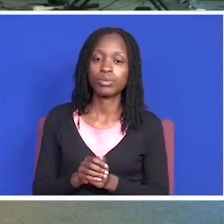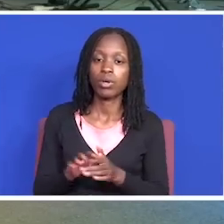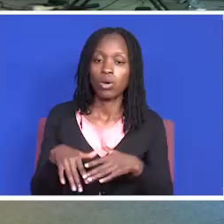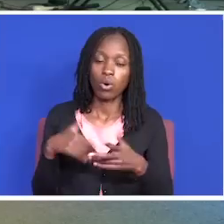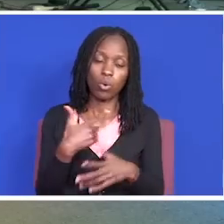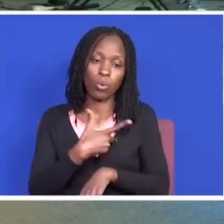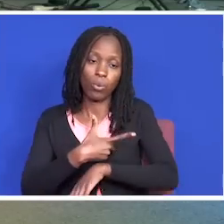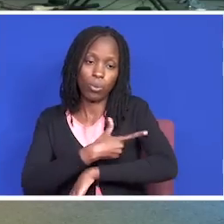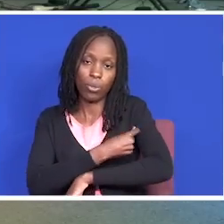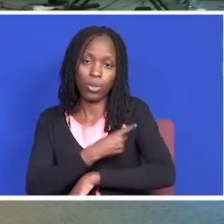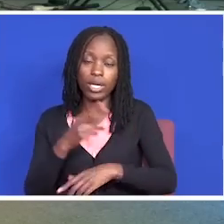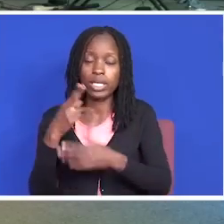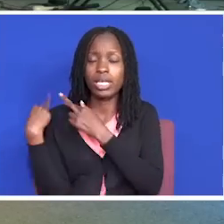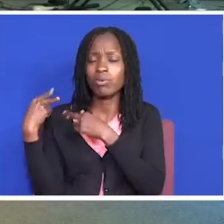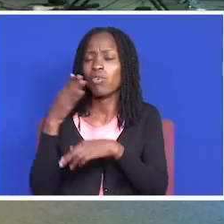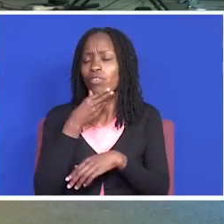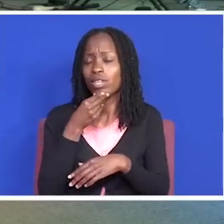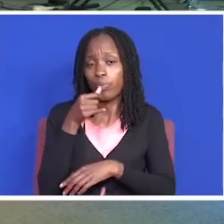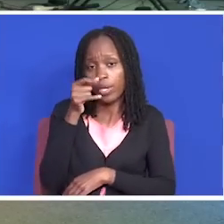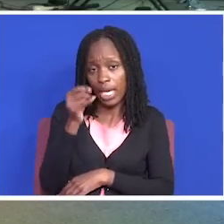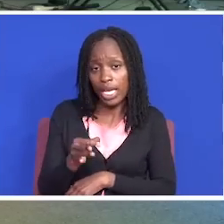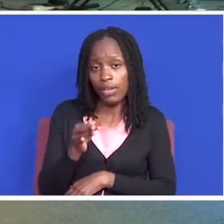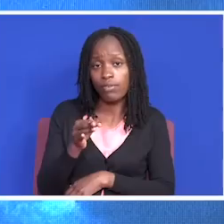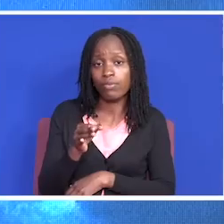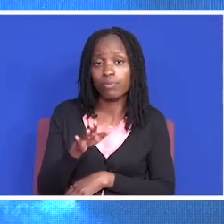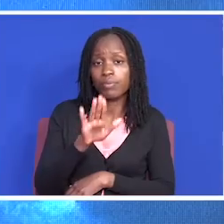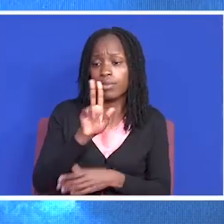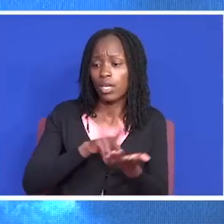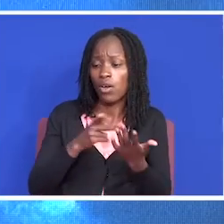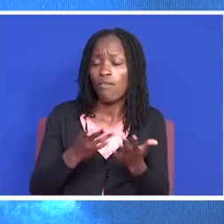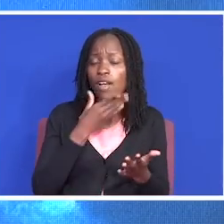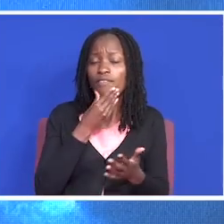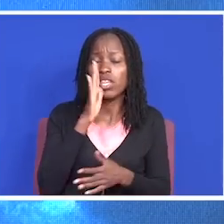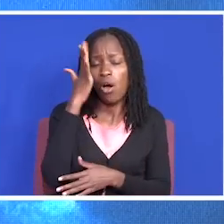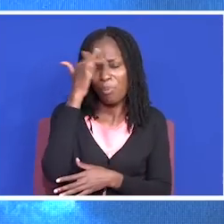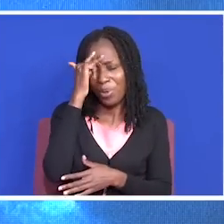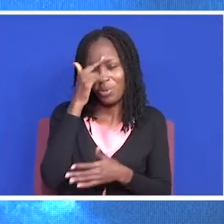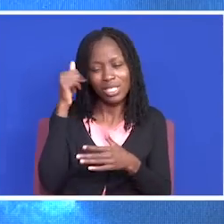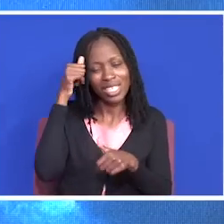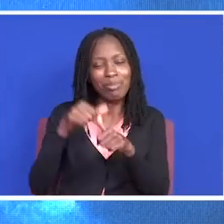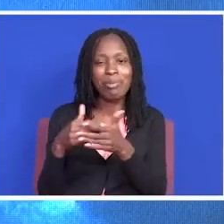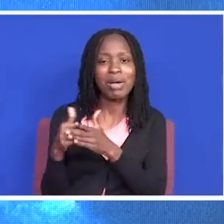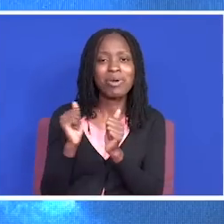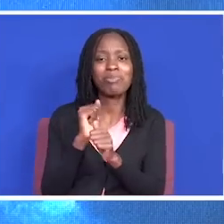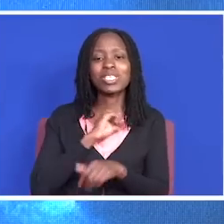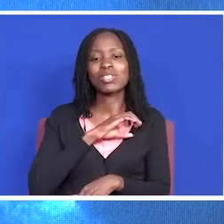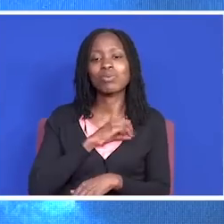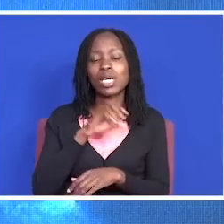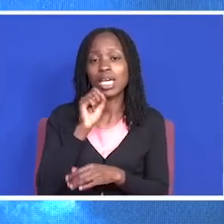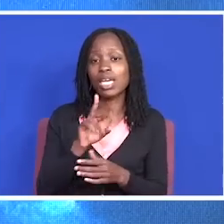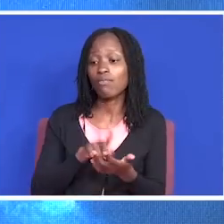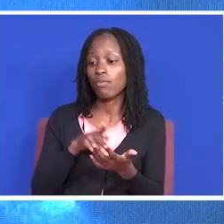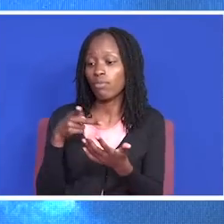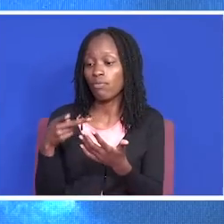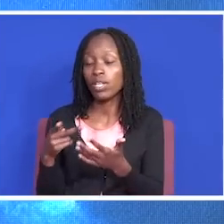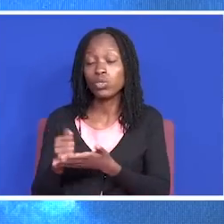and vaccinated, though it should be. So if you fail your baby, because the baby can't complain, if you fail your baby in helping